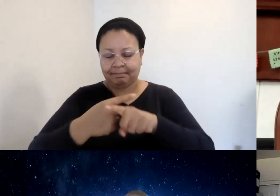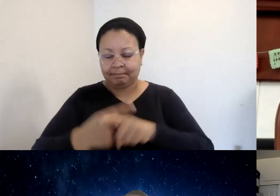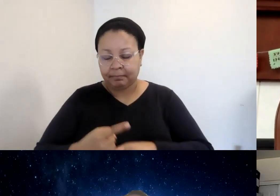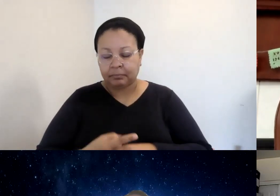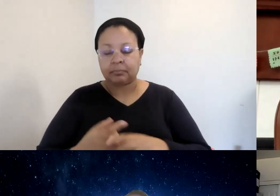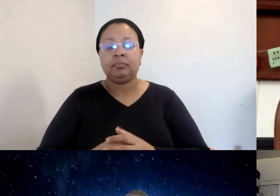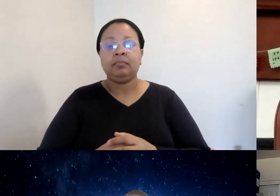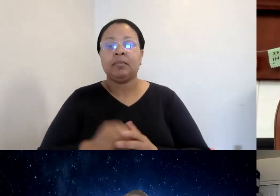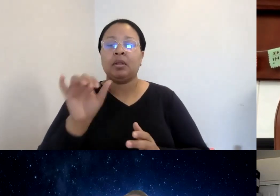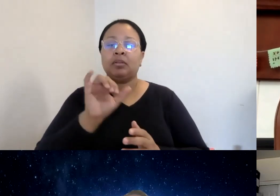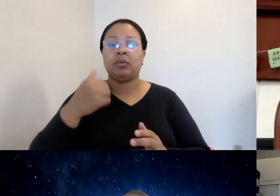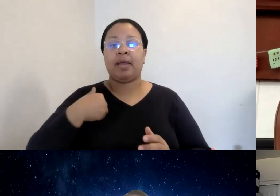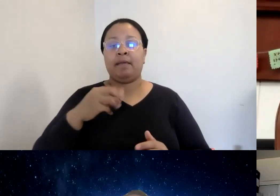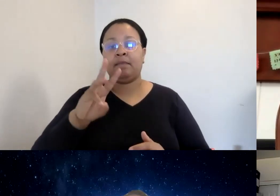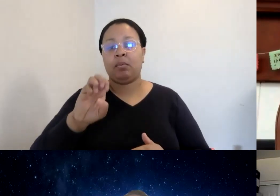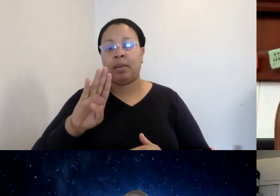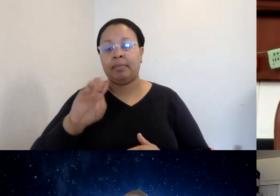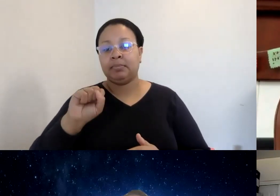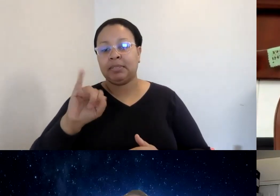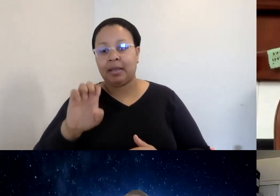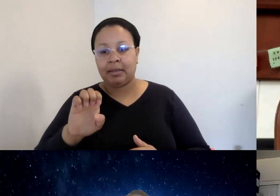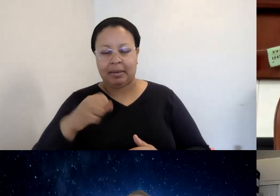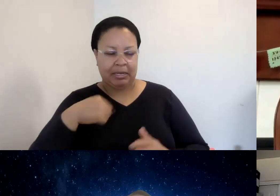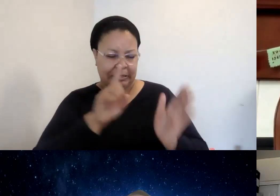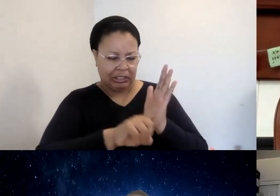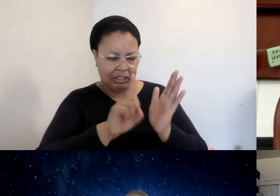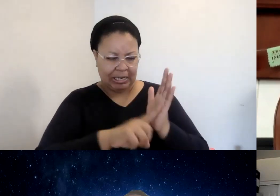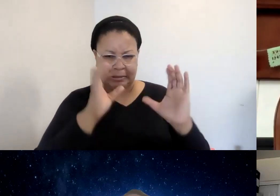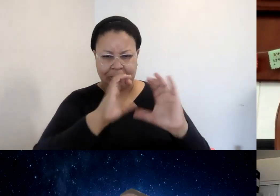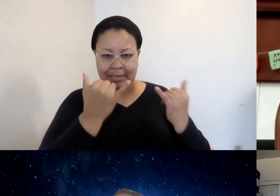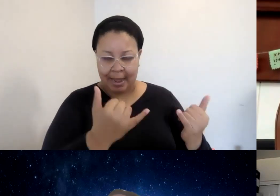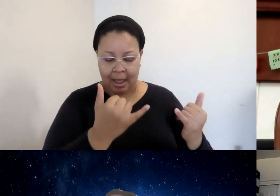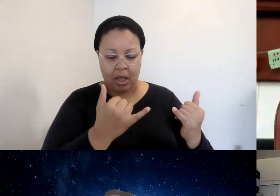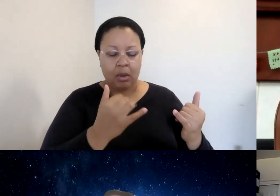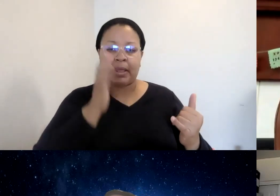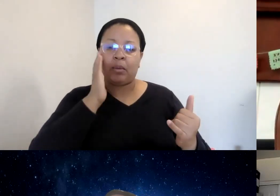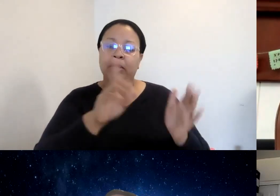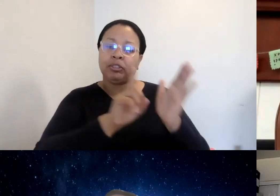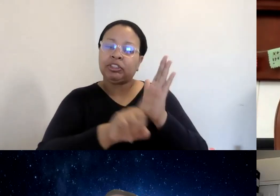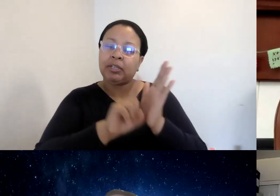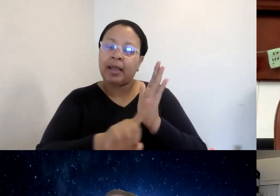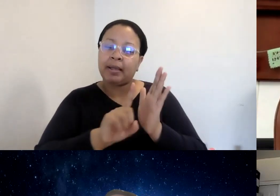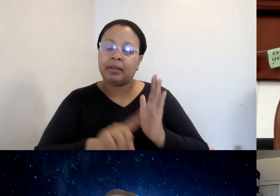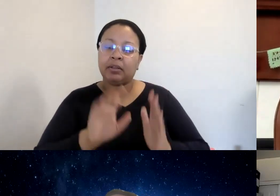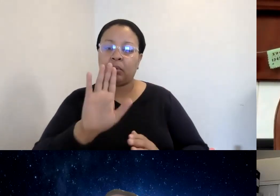There's also a website, I'm going to look for it now, that will check your